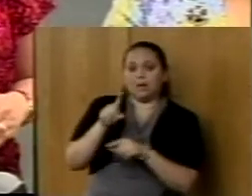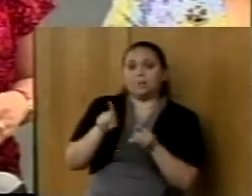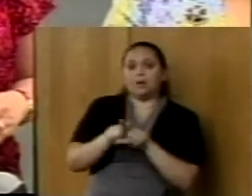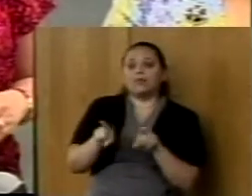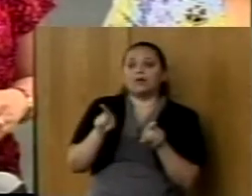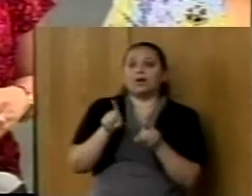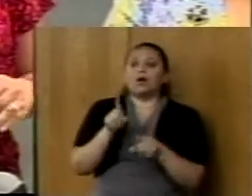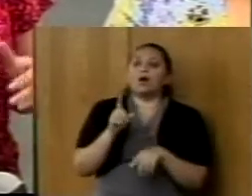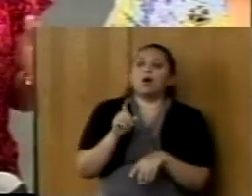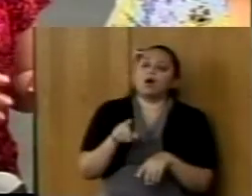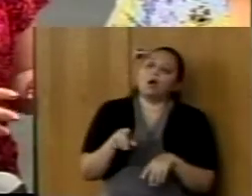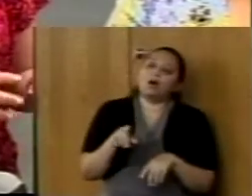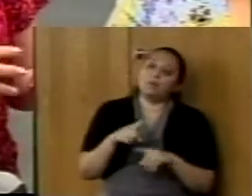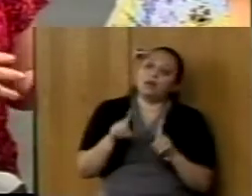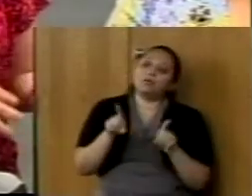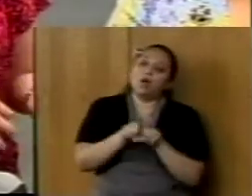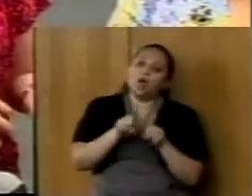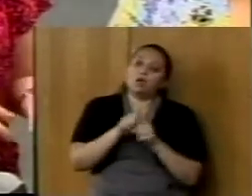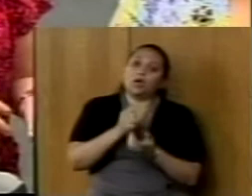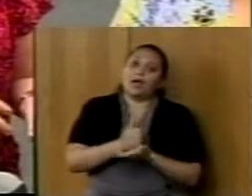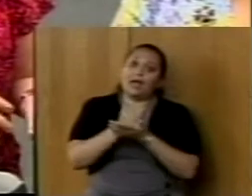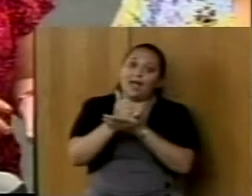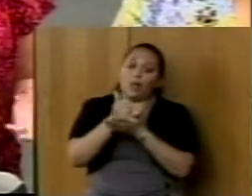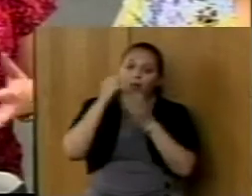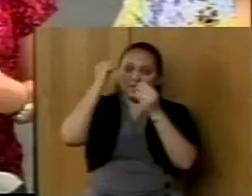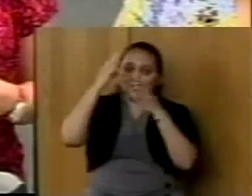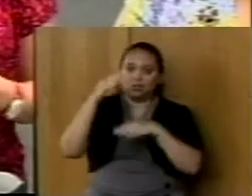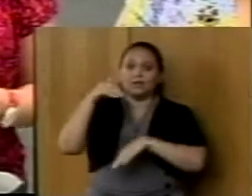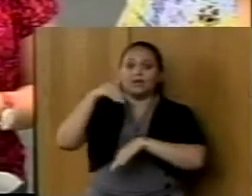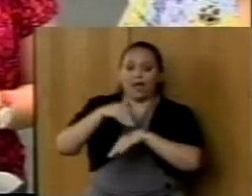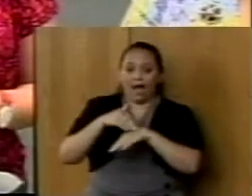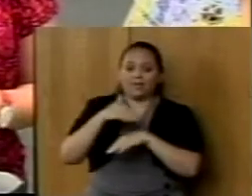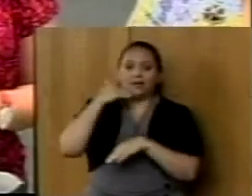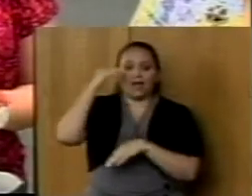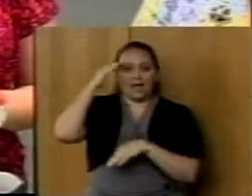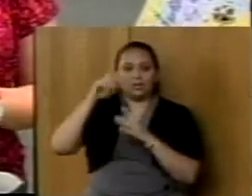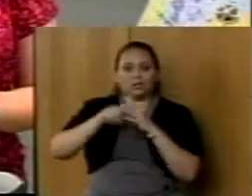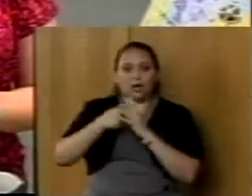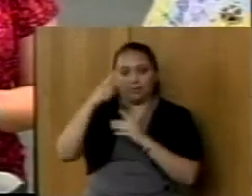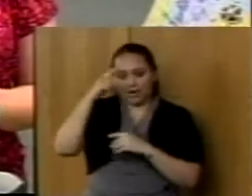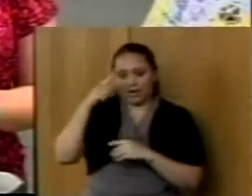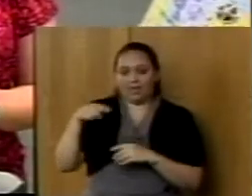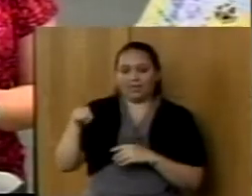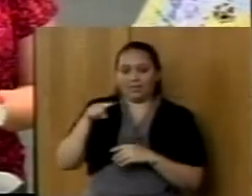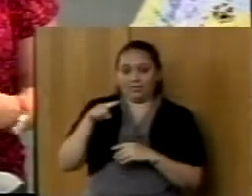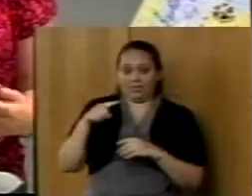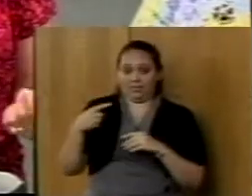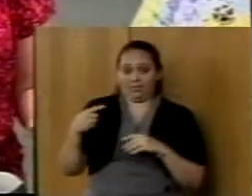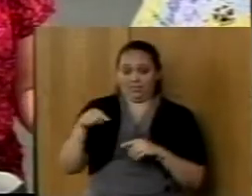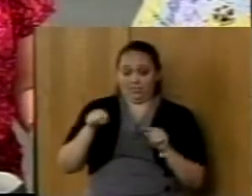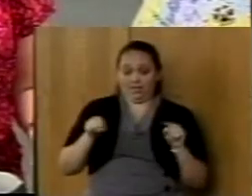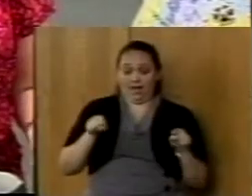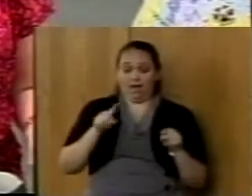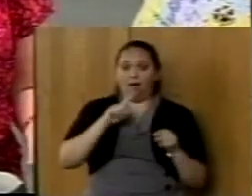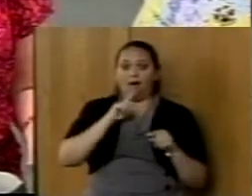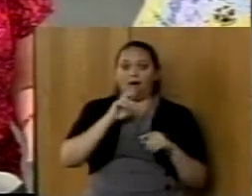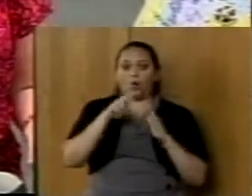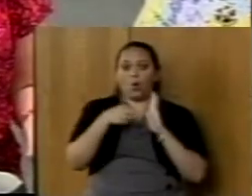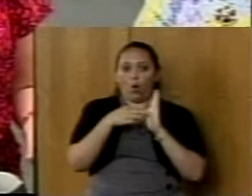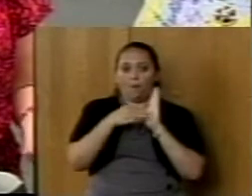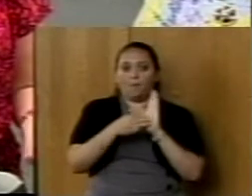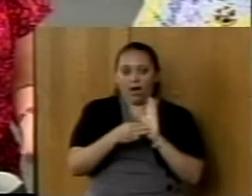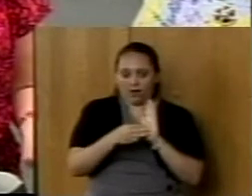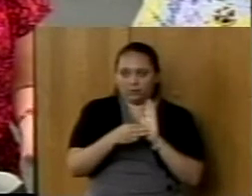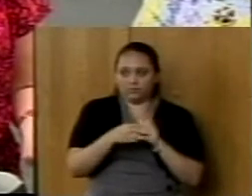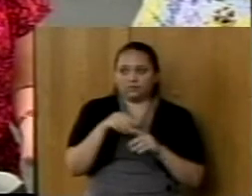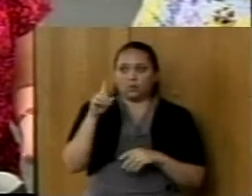also help the teachers that are at the Head Starts because they're the role models. These are certified teachers, whereas the Head